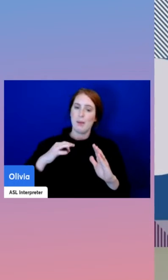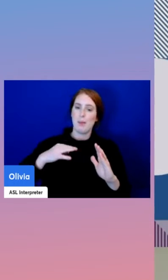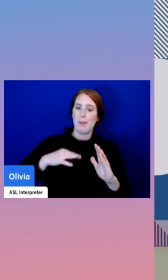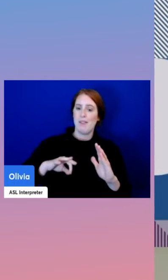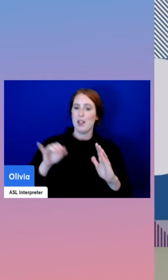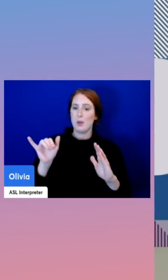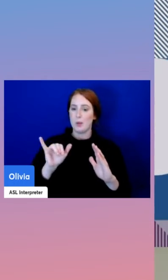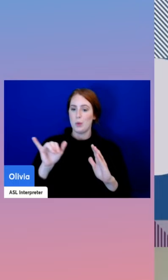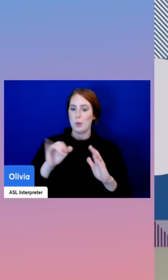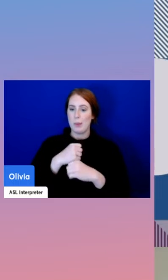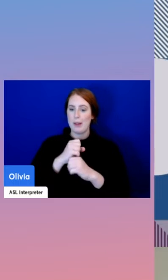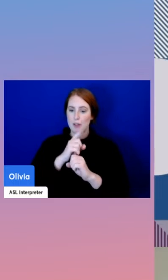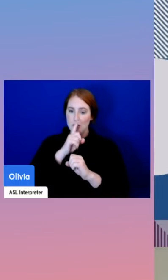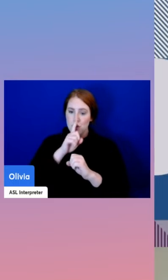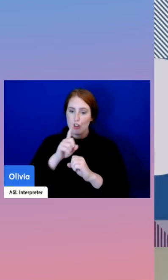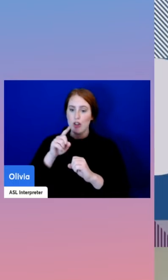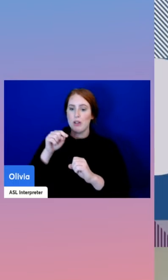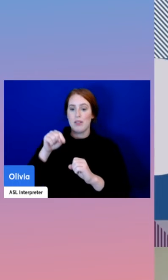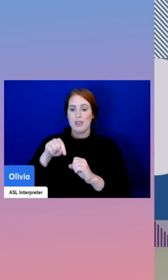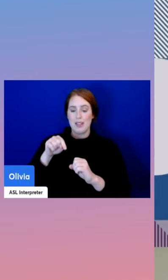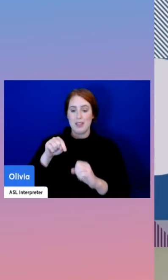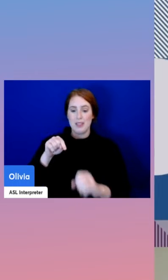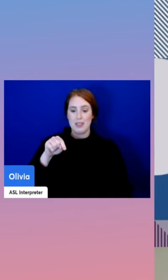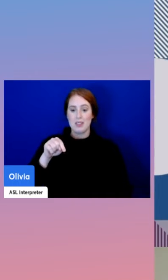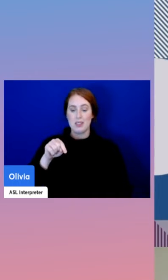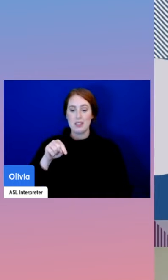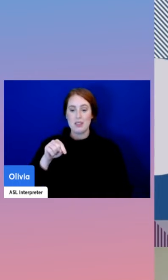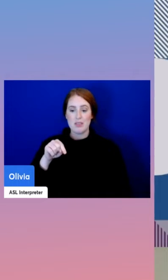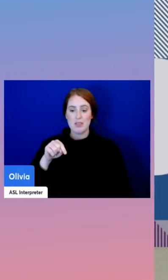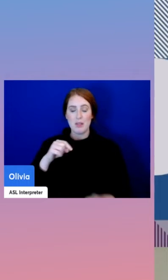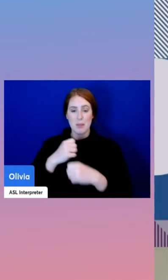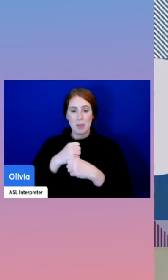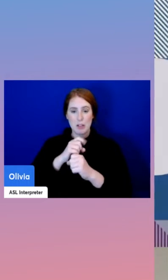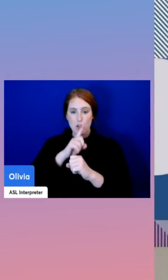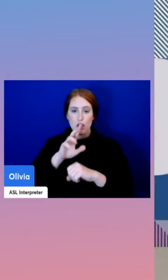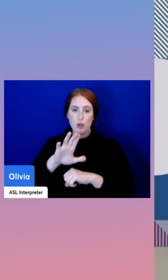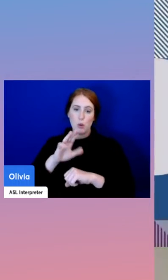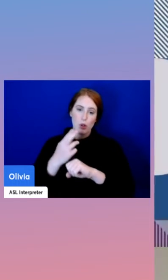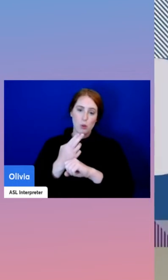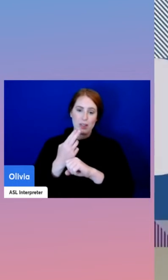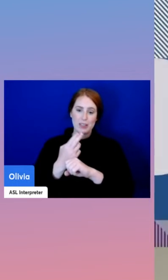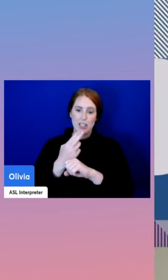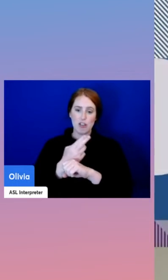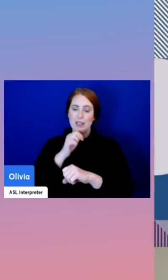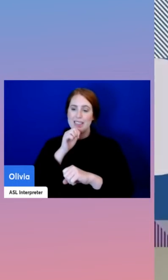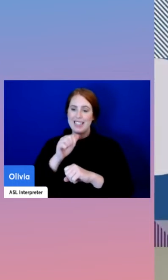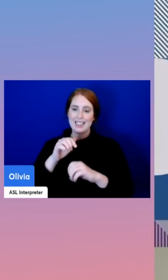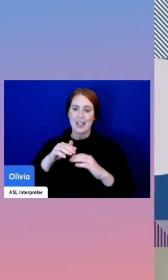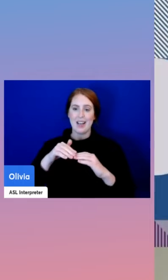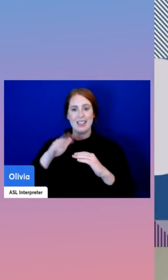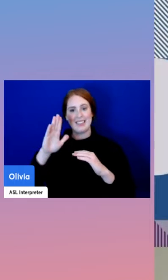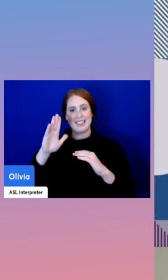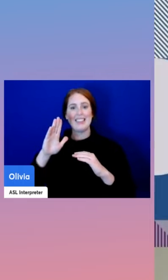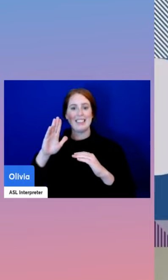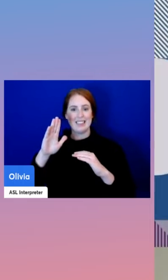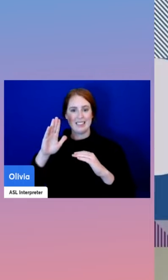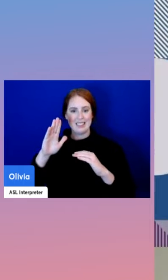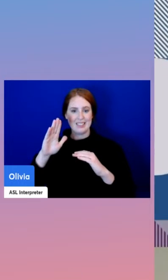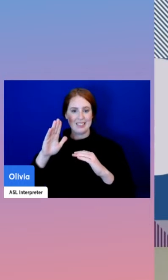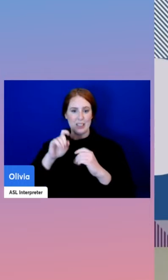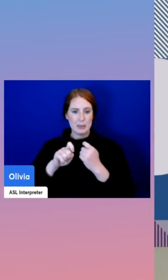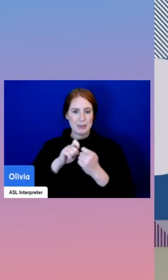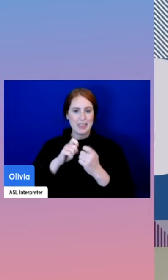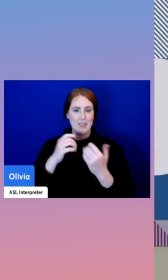that green practices are being adhered to, ensuring that your utilization does not exceed a particular